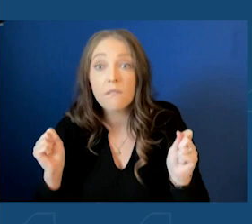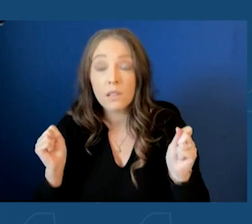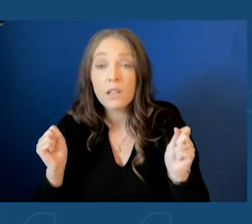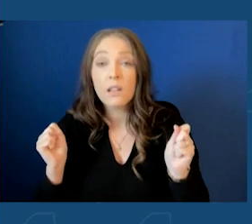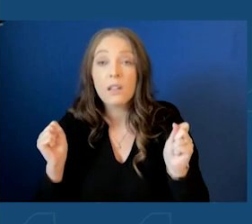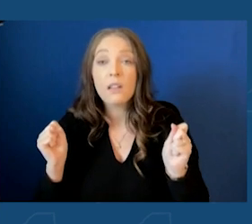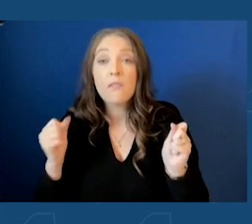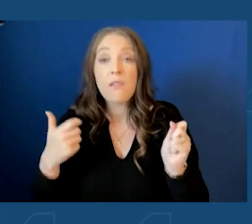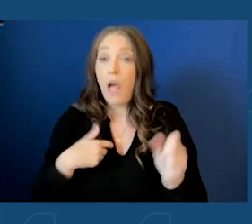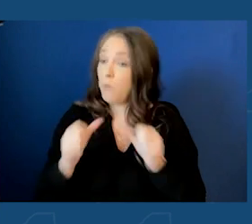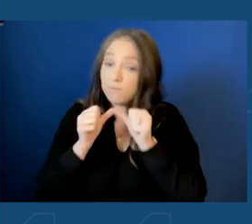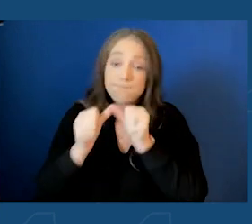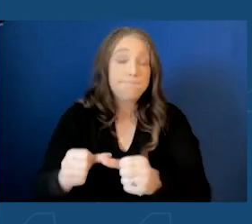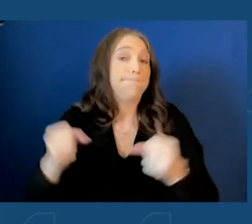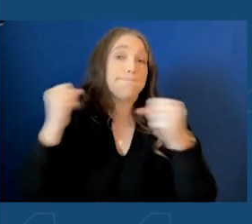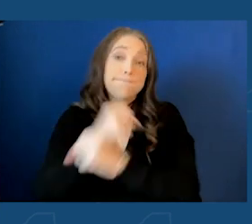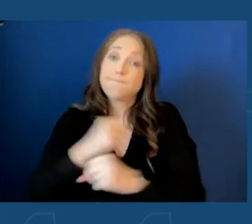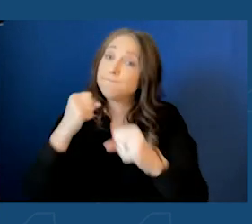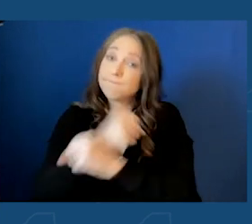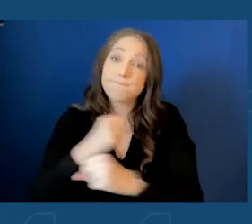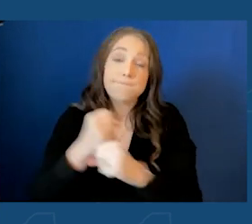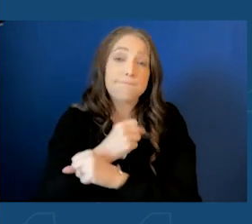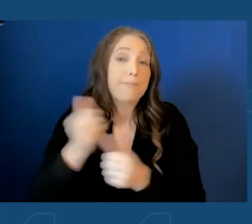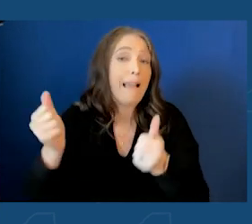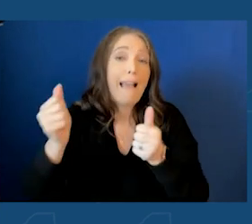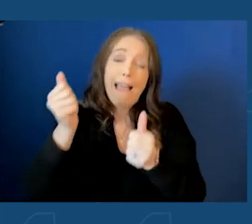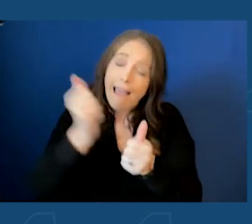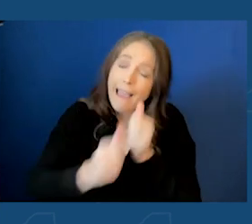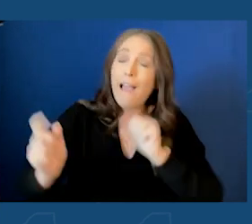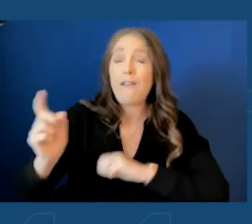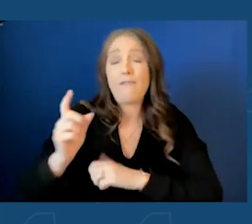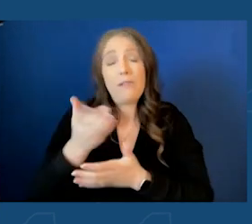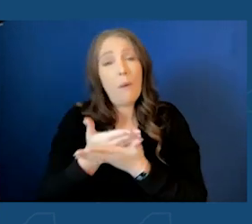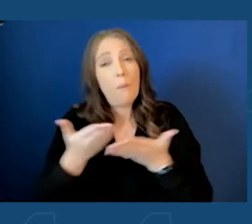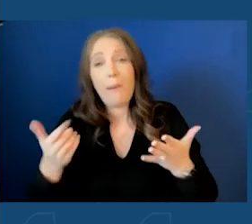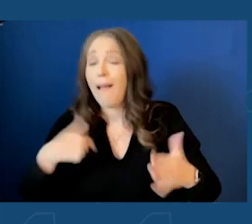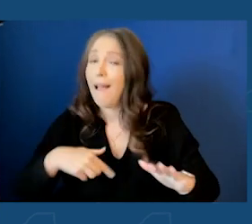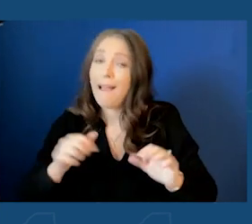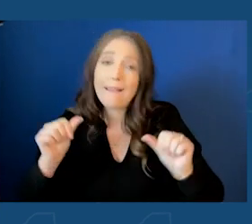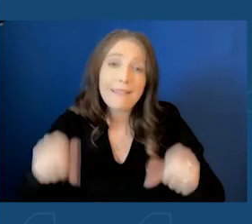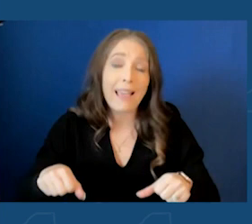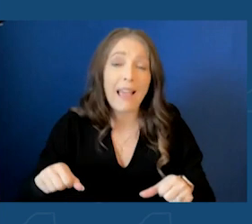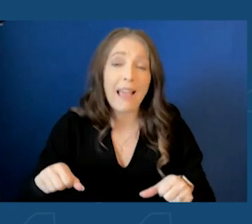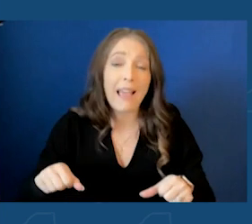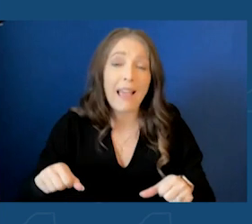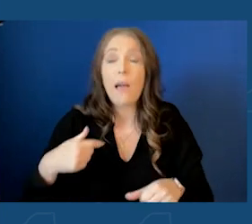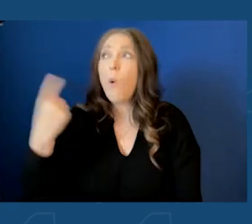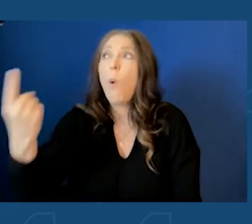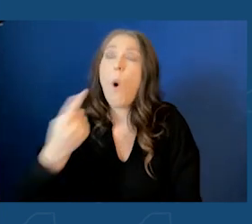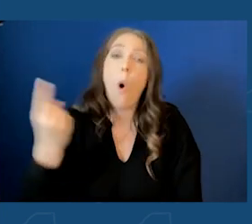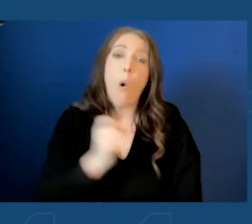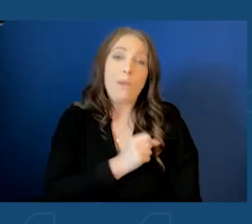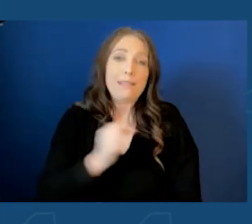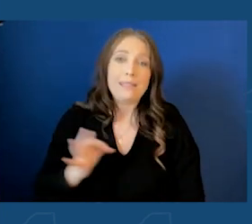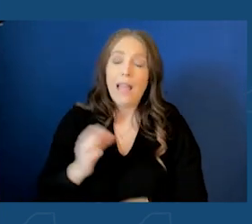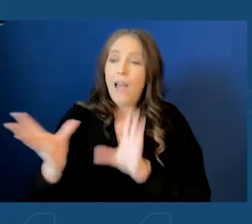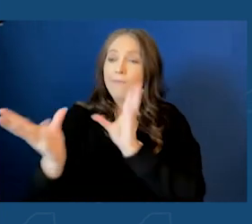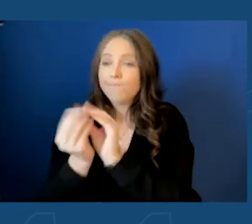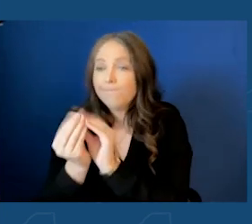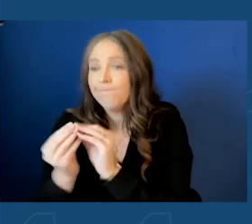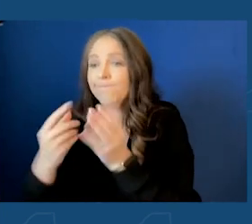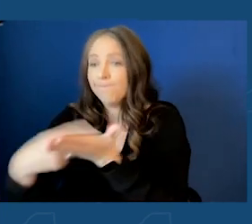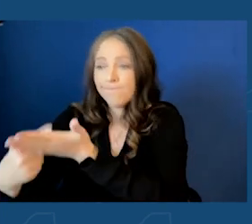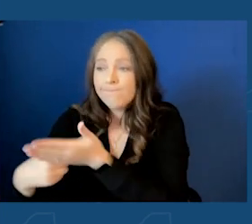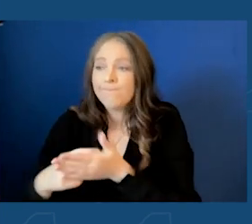I'm going to keep finding every way. I have constant meetings with my staff. What else can we be doing? Who else can we help? This has been my